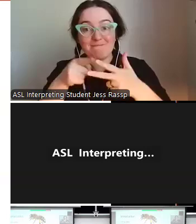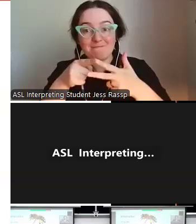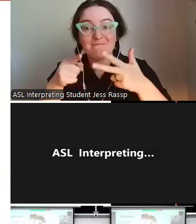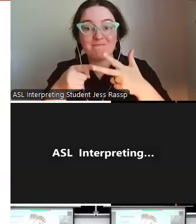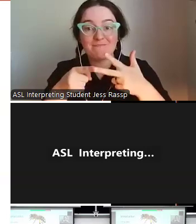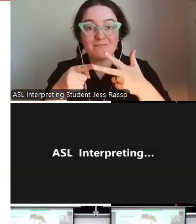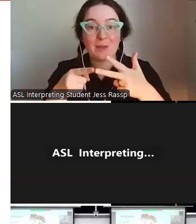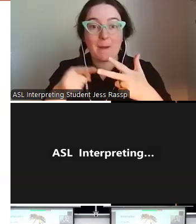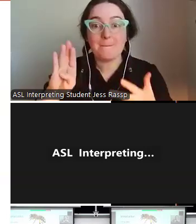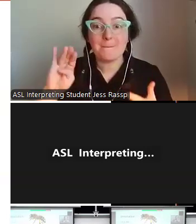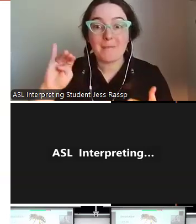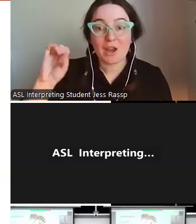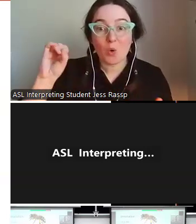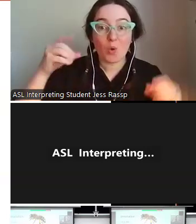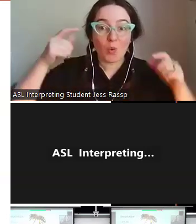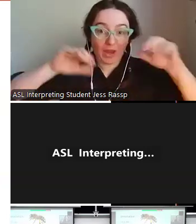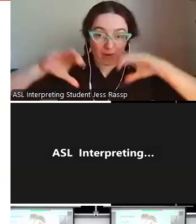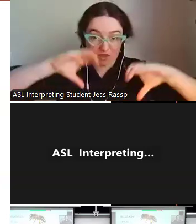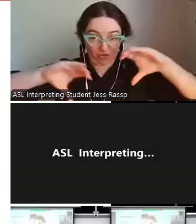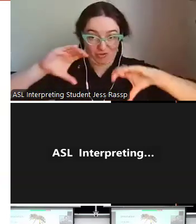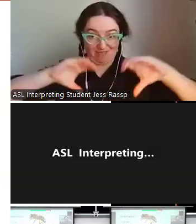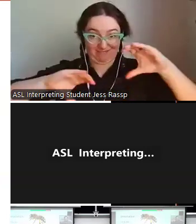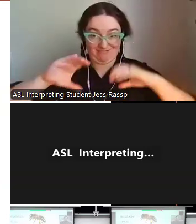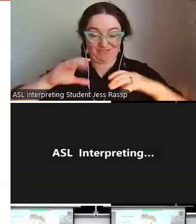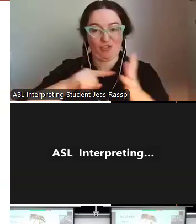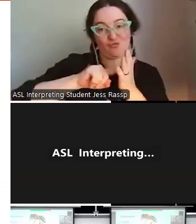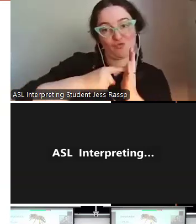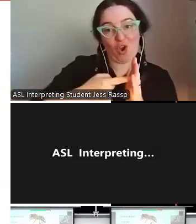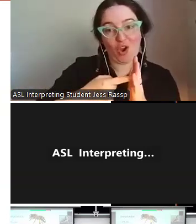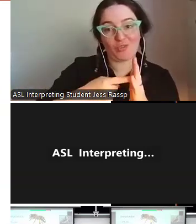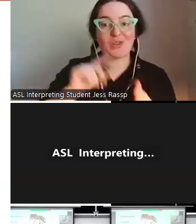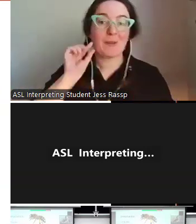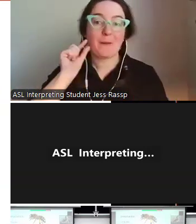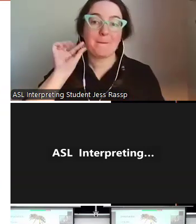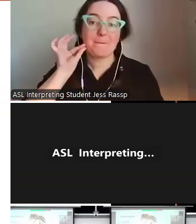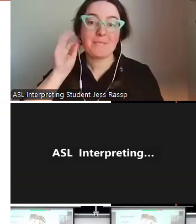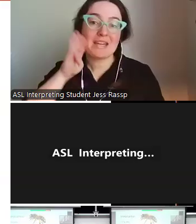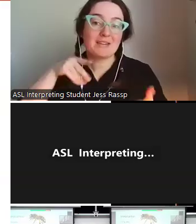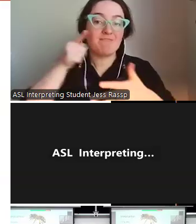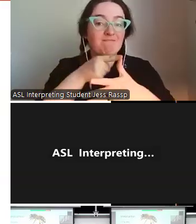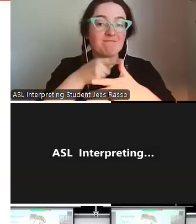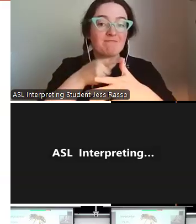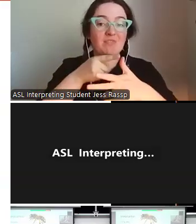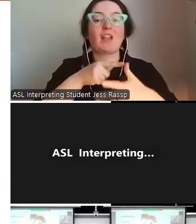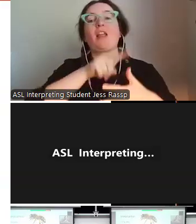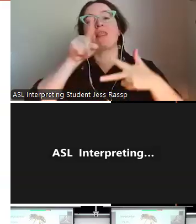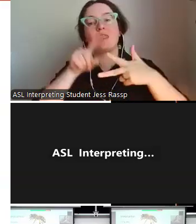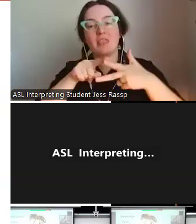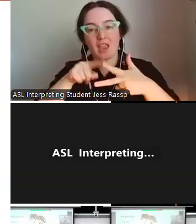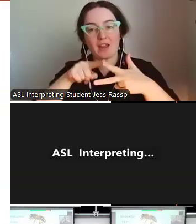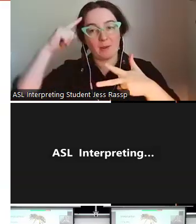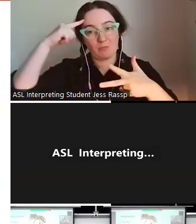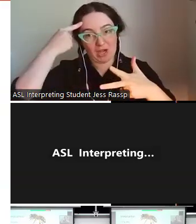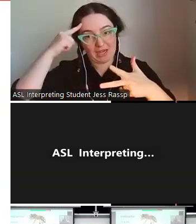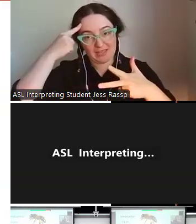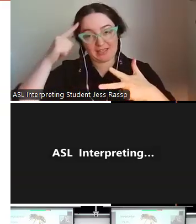going to start with the bee. I'm going to start with, then I'm going to go to the brain, and then we're going to talk about the biochemistry